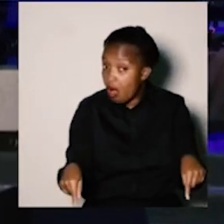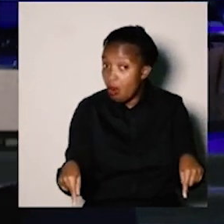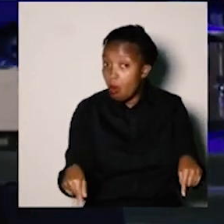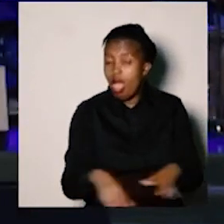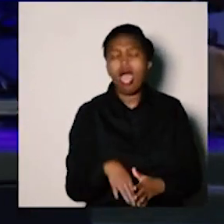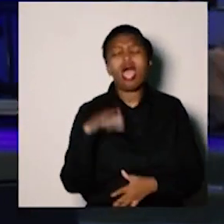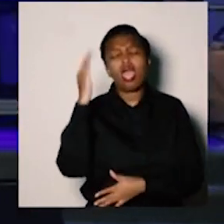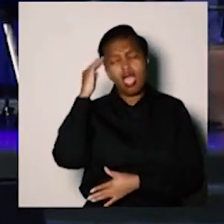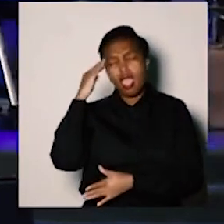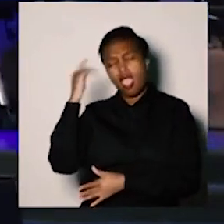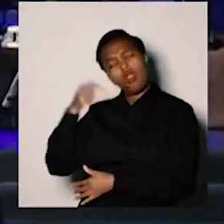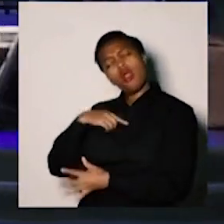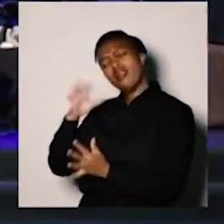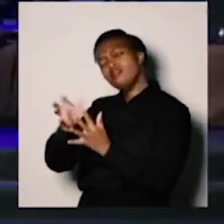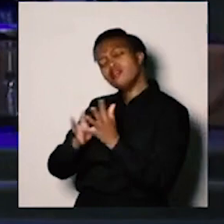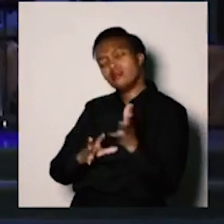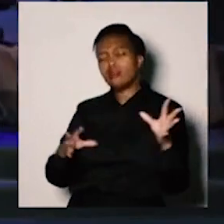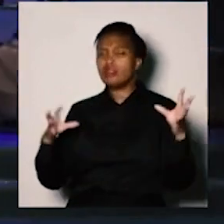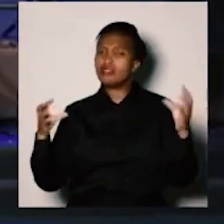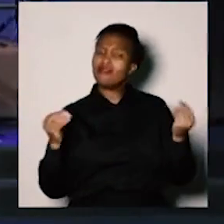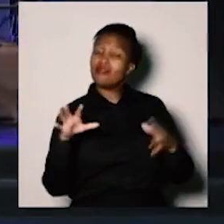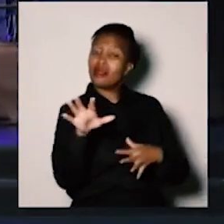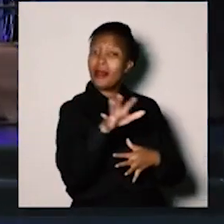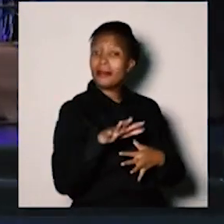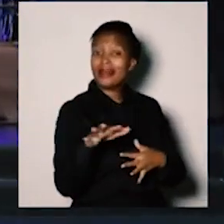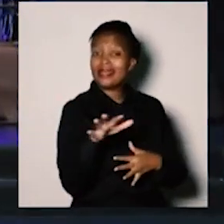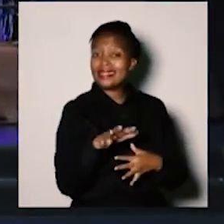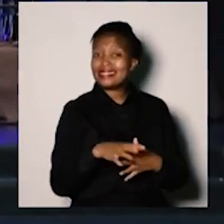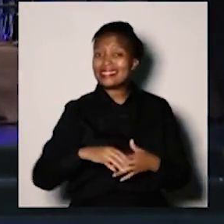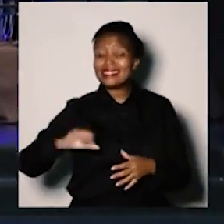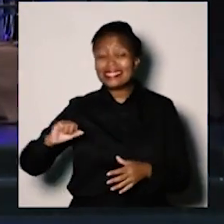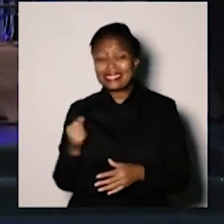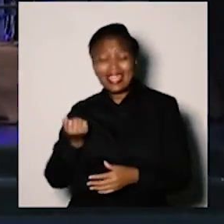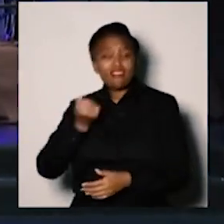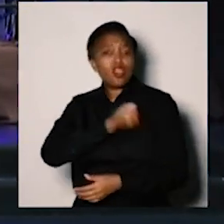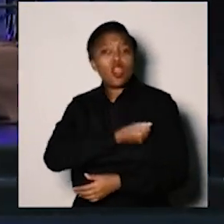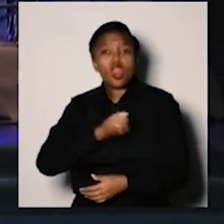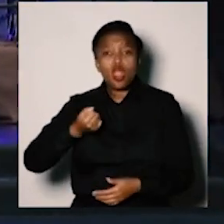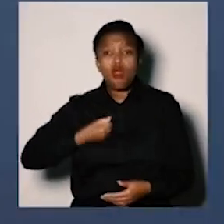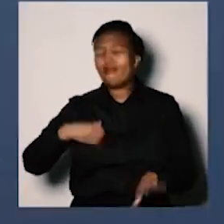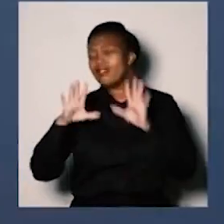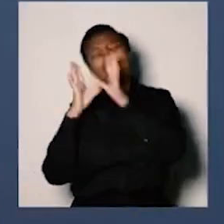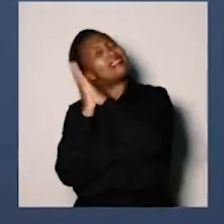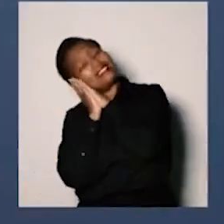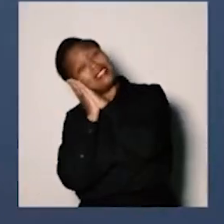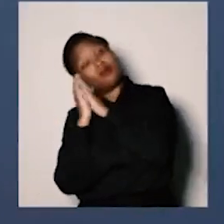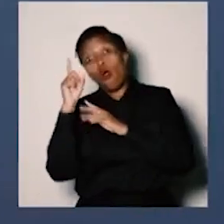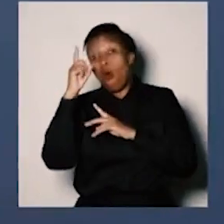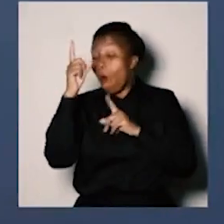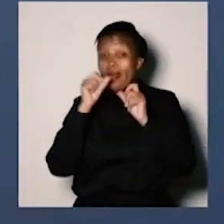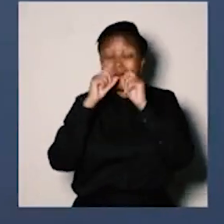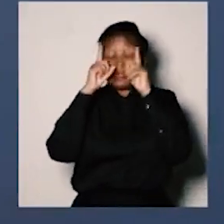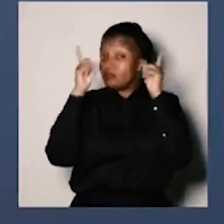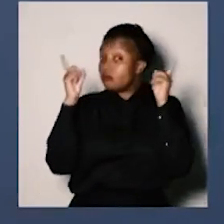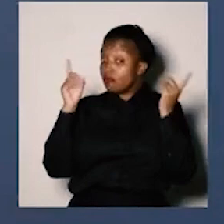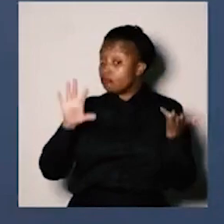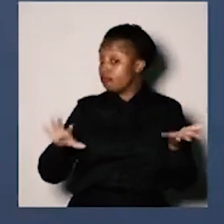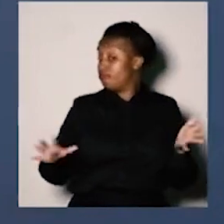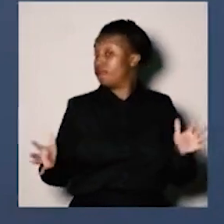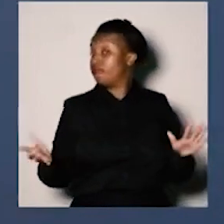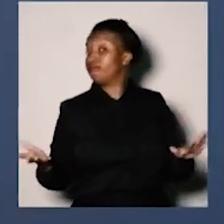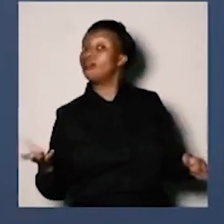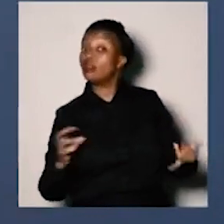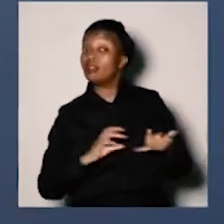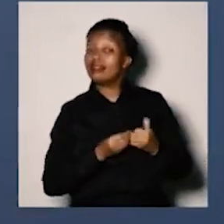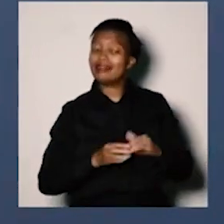I know, I've heard stories, some places, husband and wife go to bed, in the morning one of them wakes up,